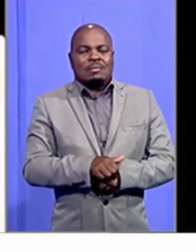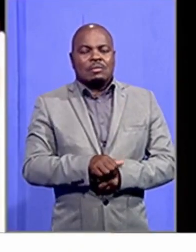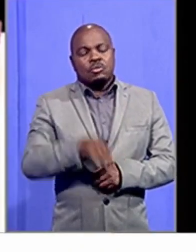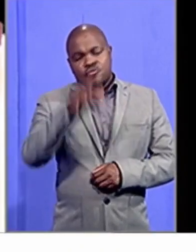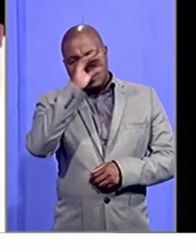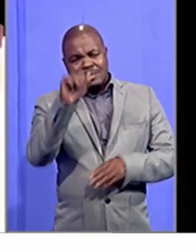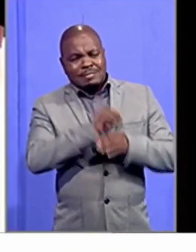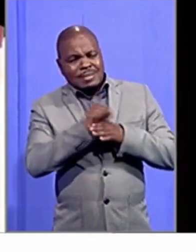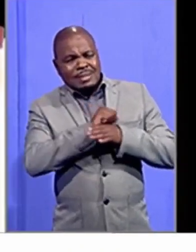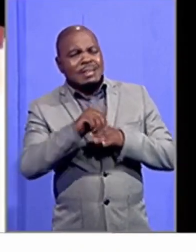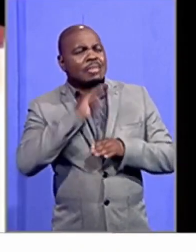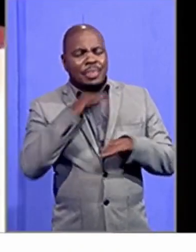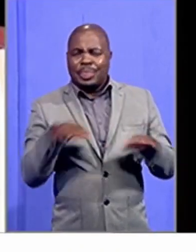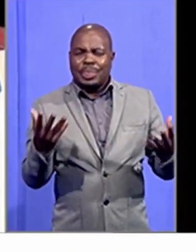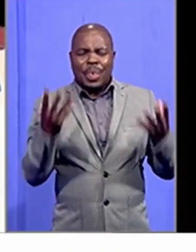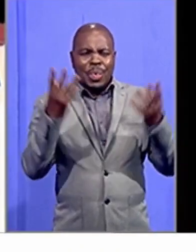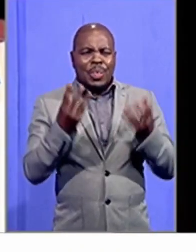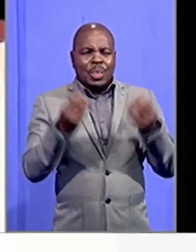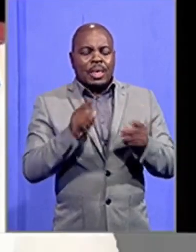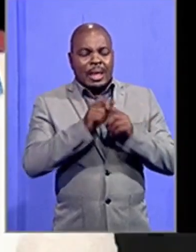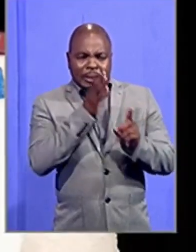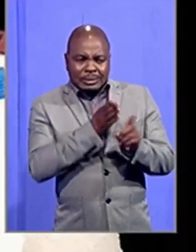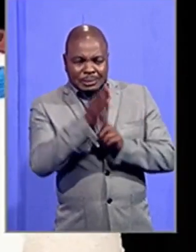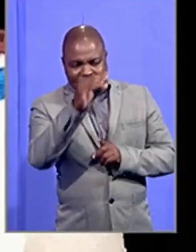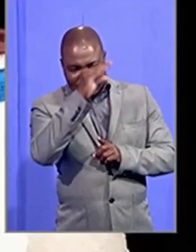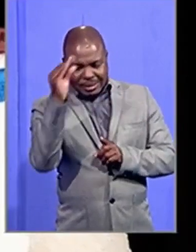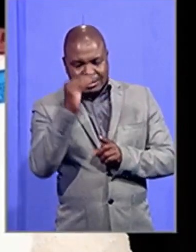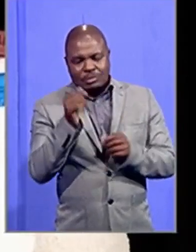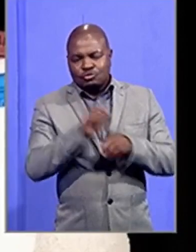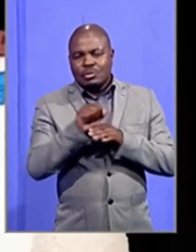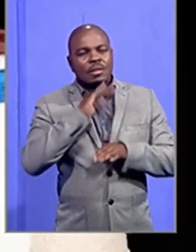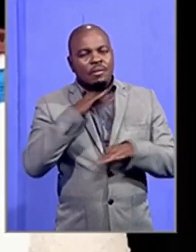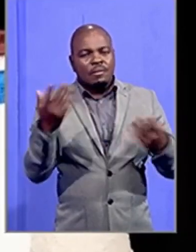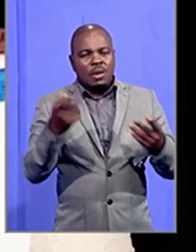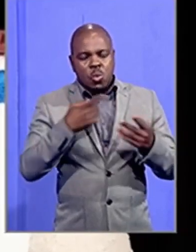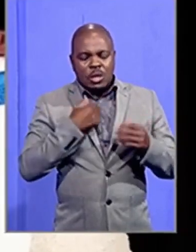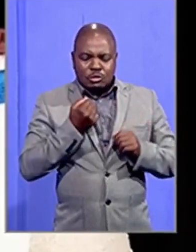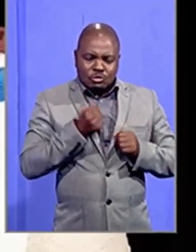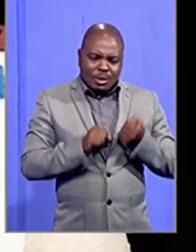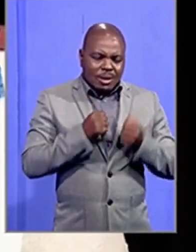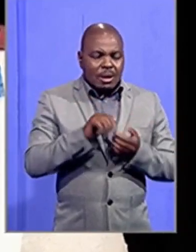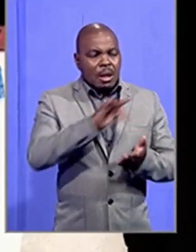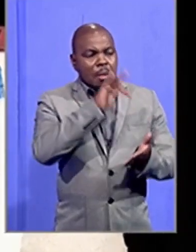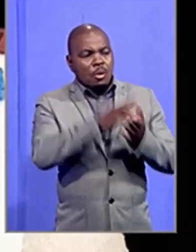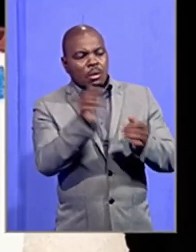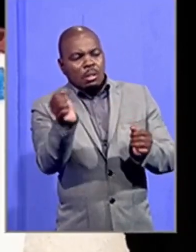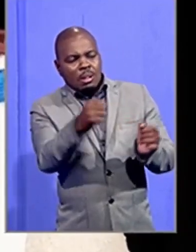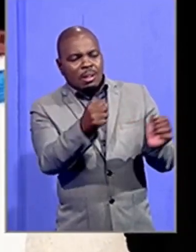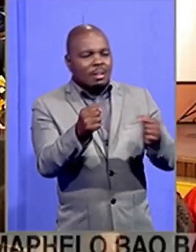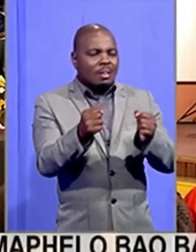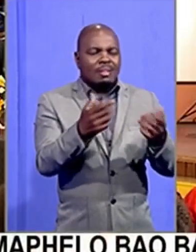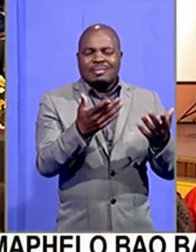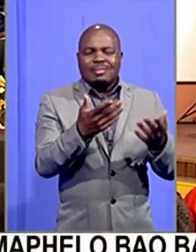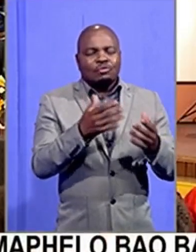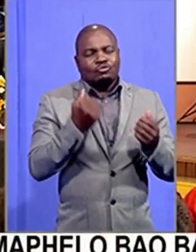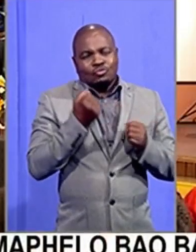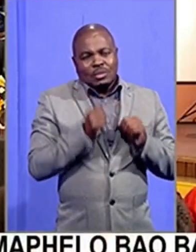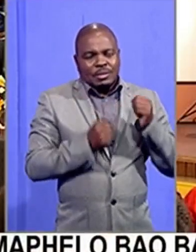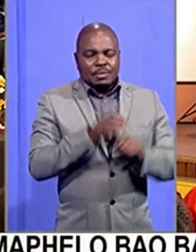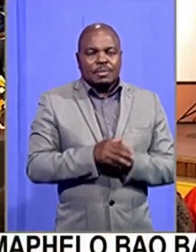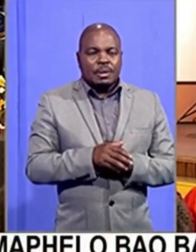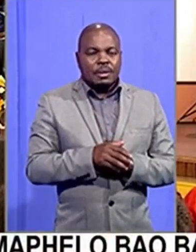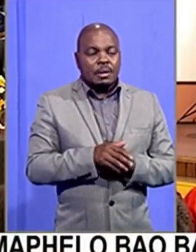Africa, especially the specialty nurses. We are already struggling in filling up the post for the specialty nurses. Malapa